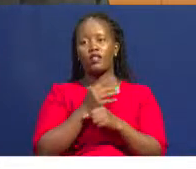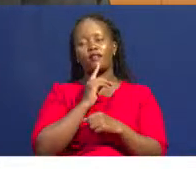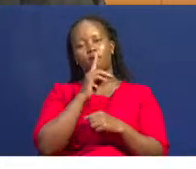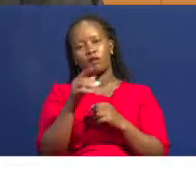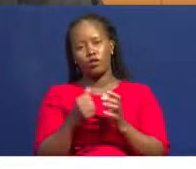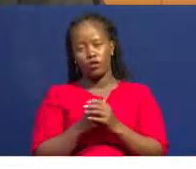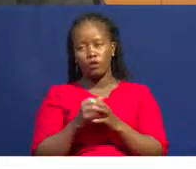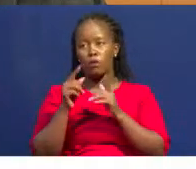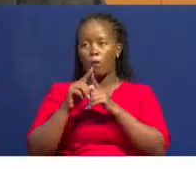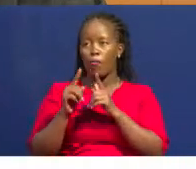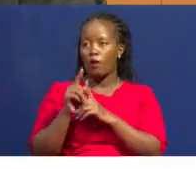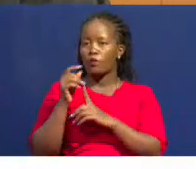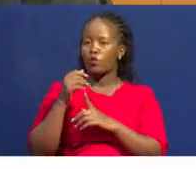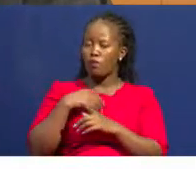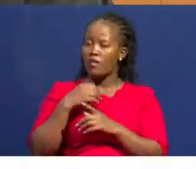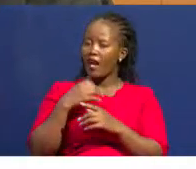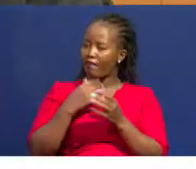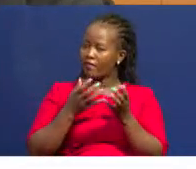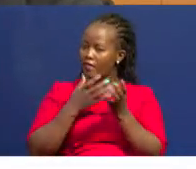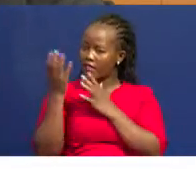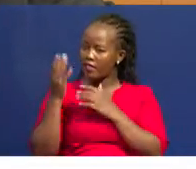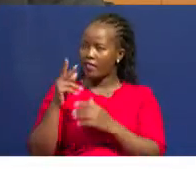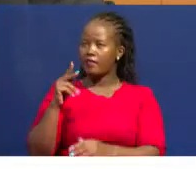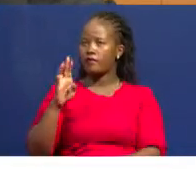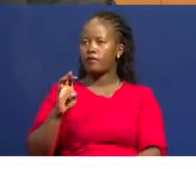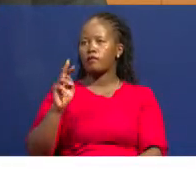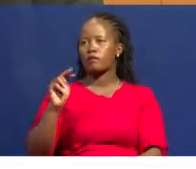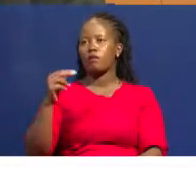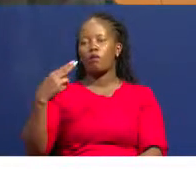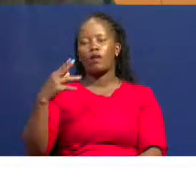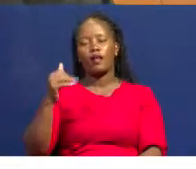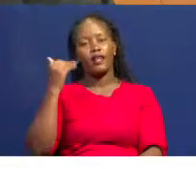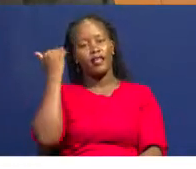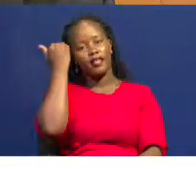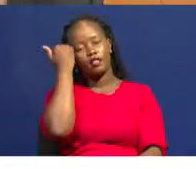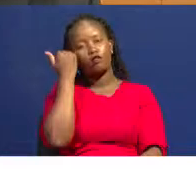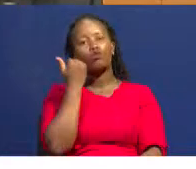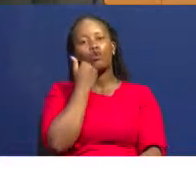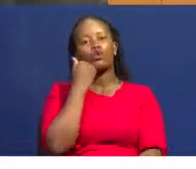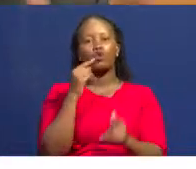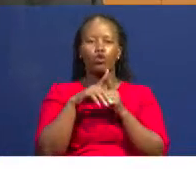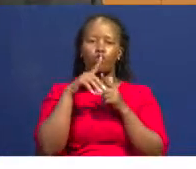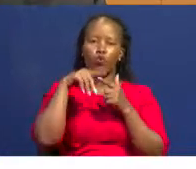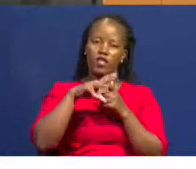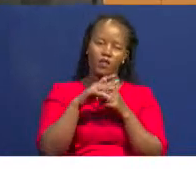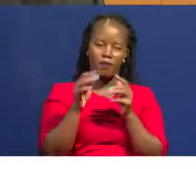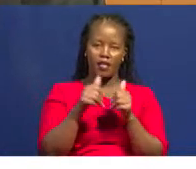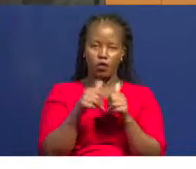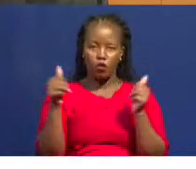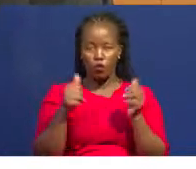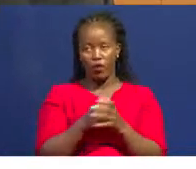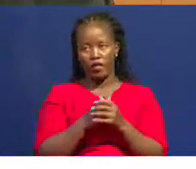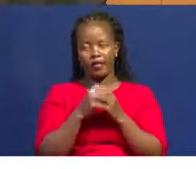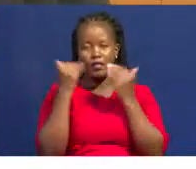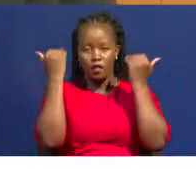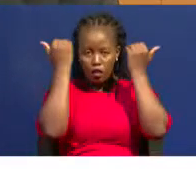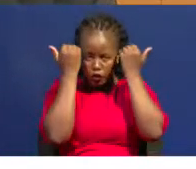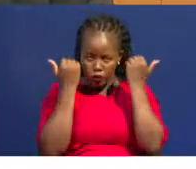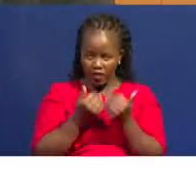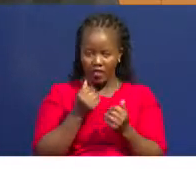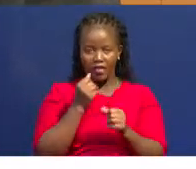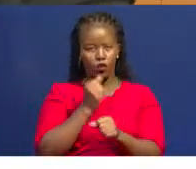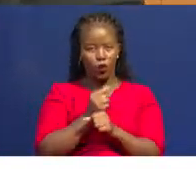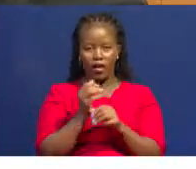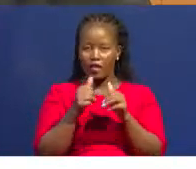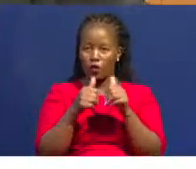They repaired where I wanted them to repair. These people only listen to court. We are helped by our judiciary. But now the